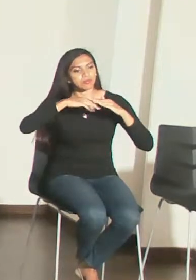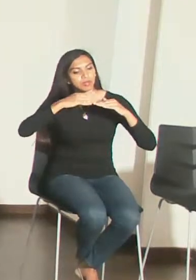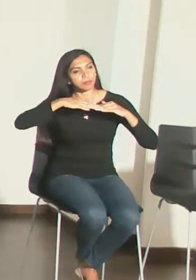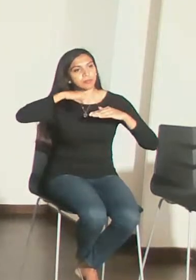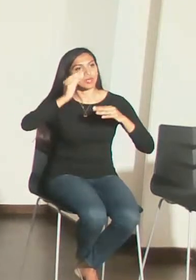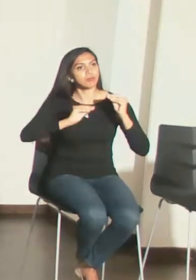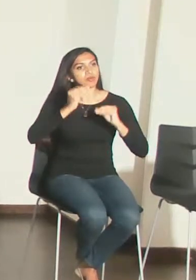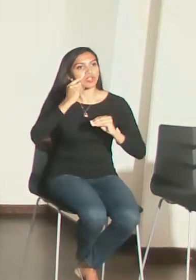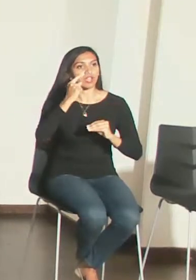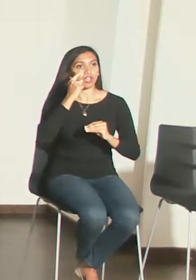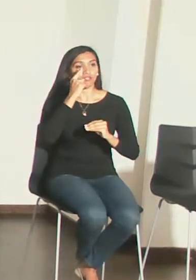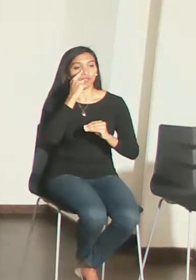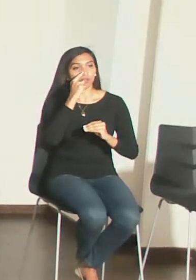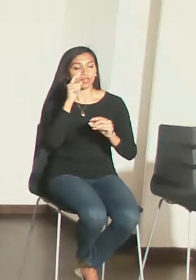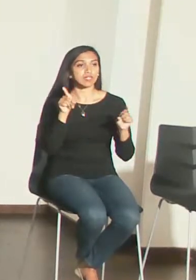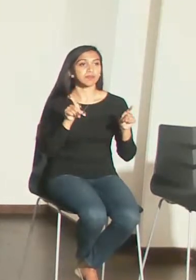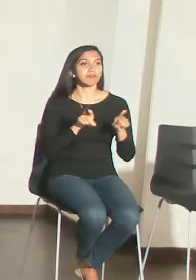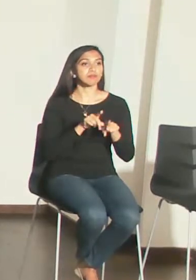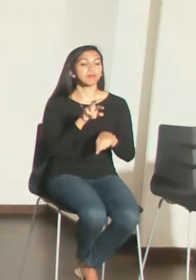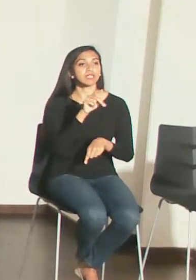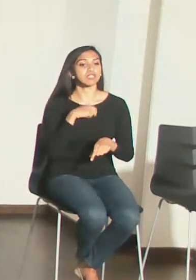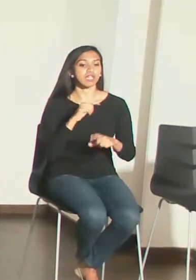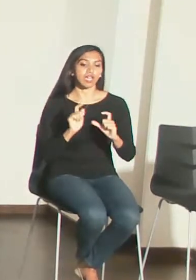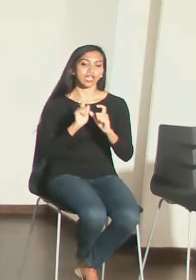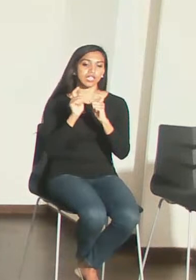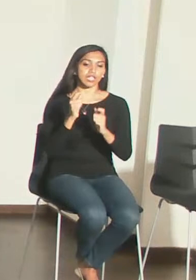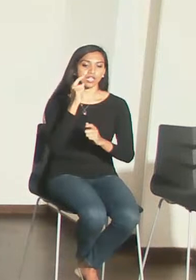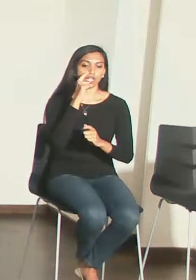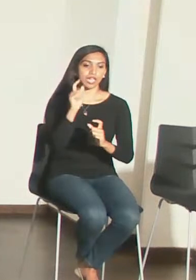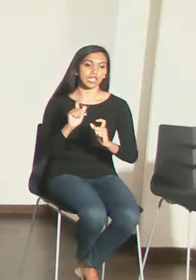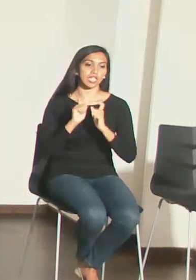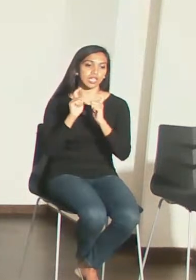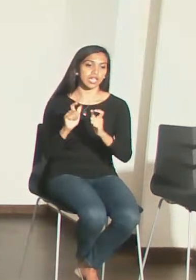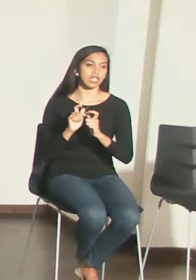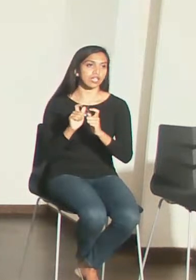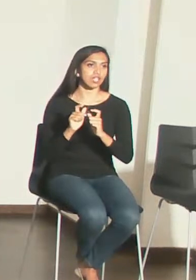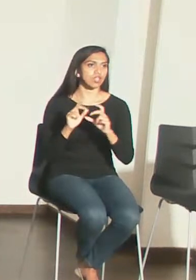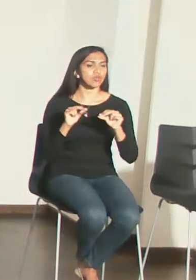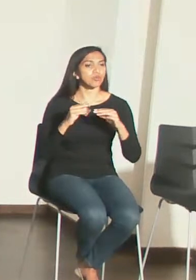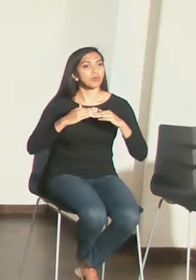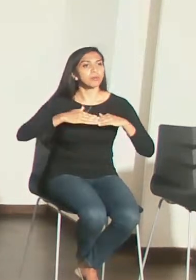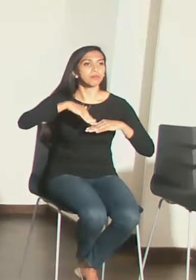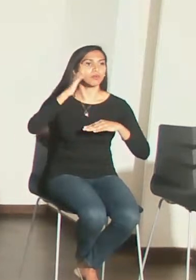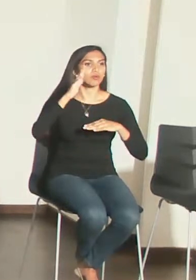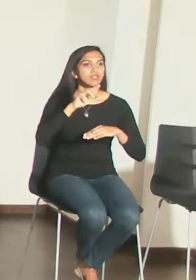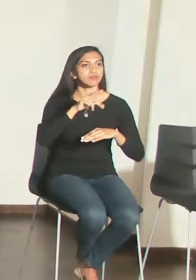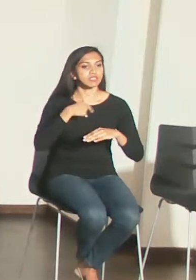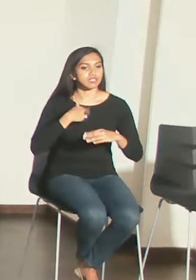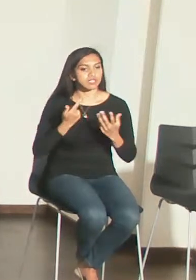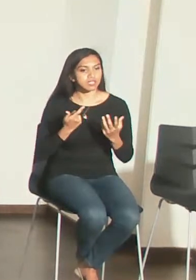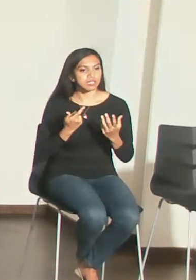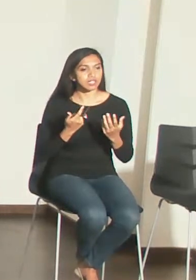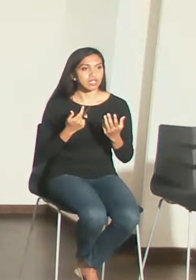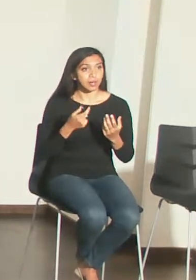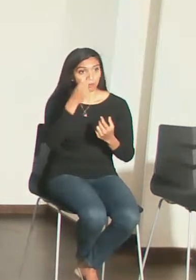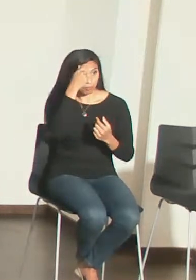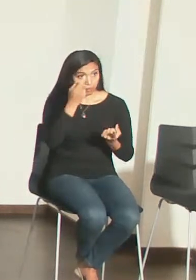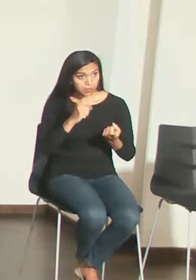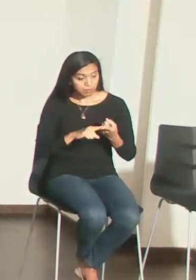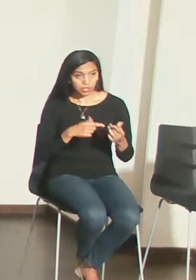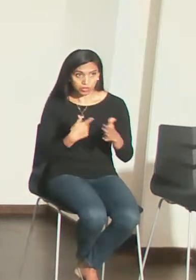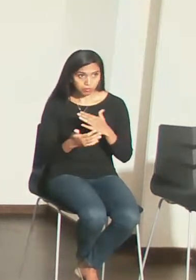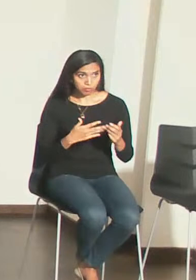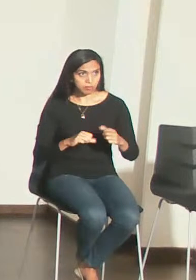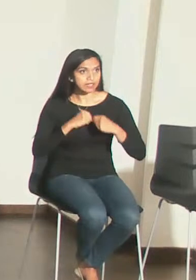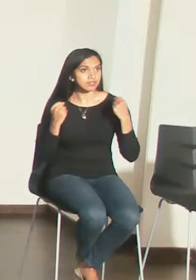always equated with care. You've taken a risk and doubt yourself, right? So there are a lot of beautiful